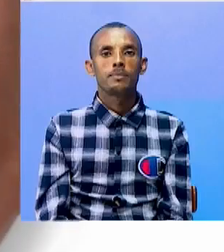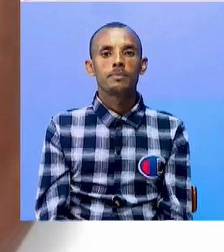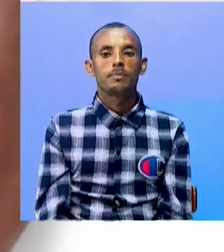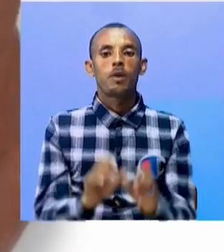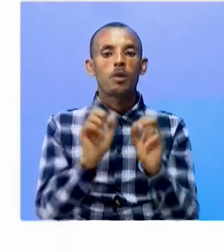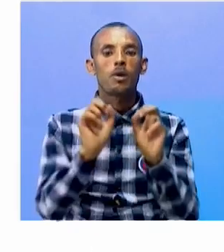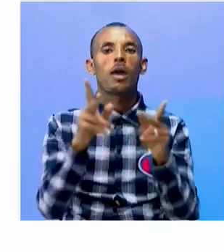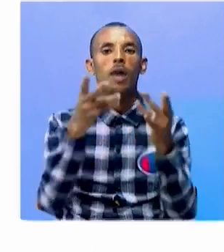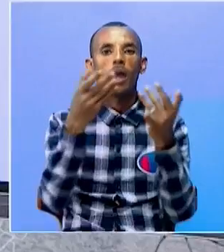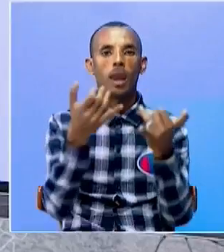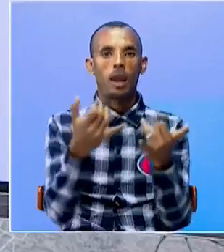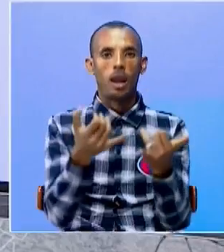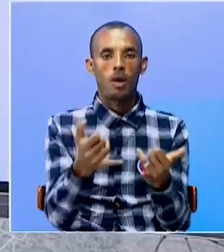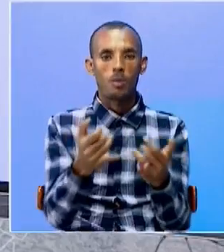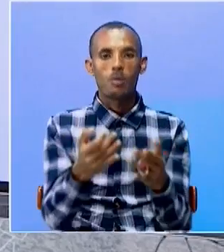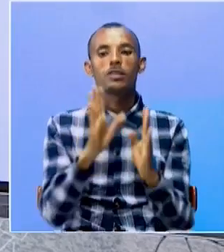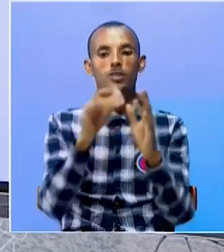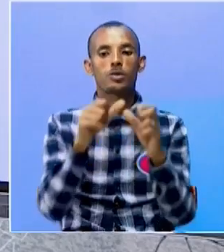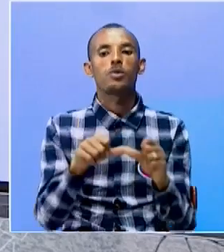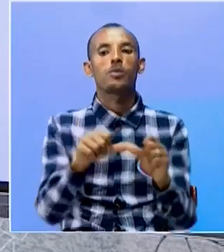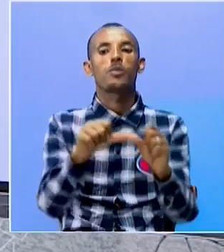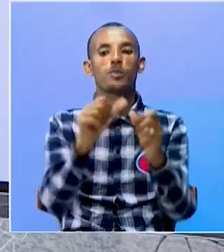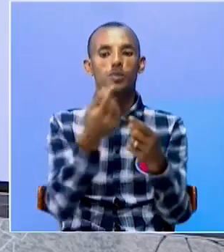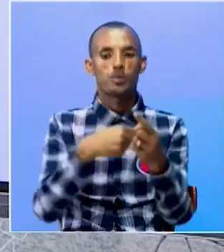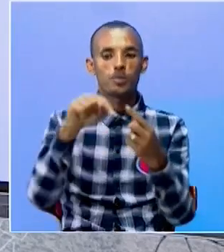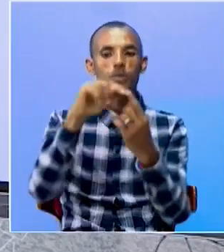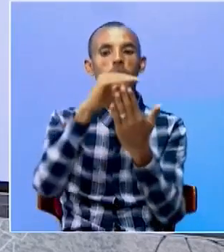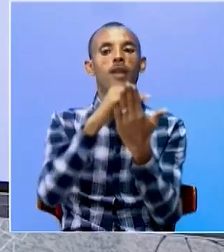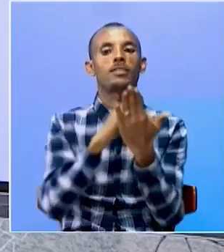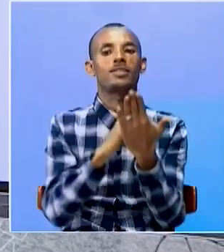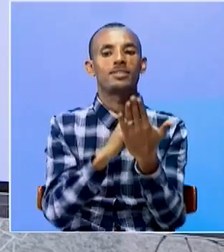Okay, now let's continue to the lesson.